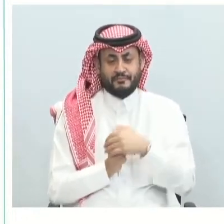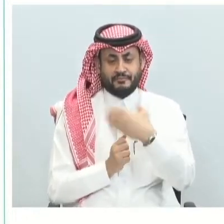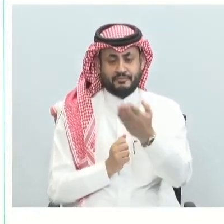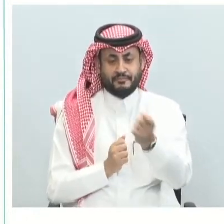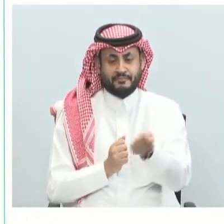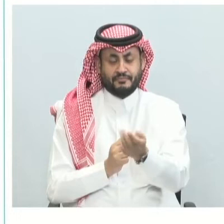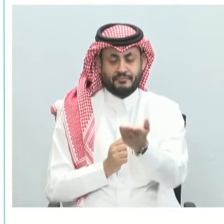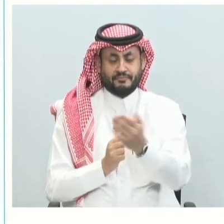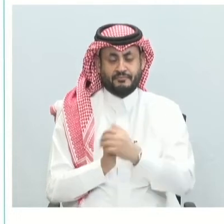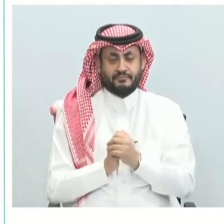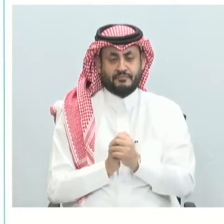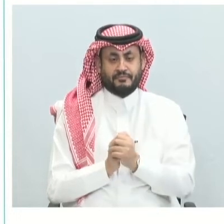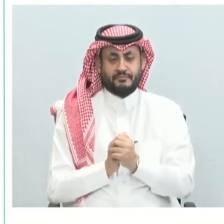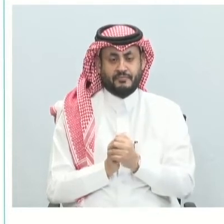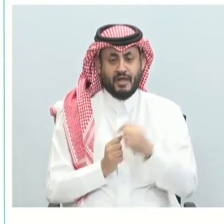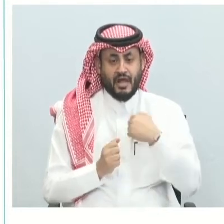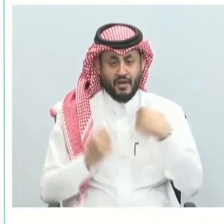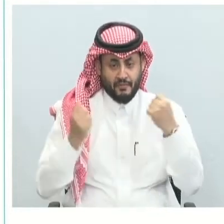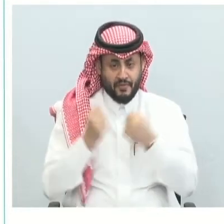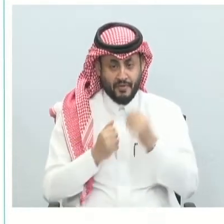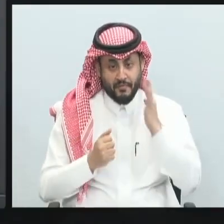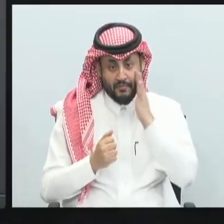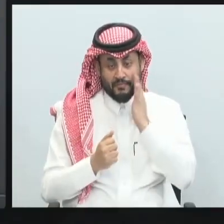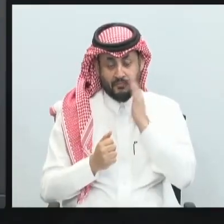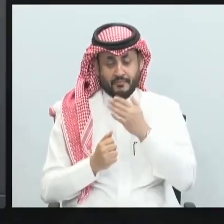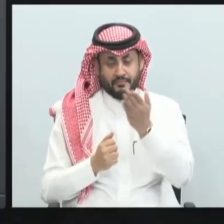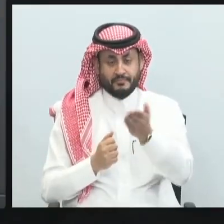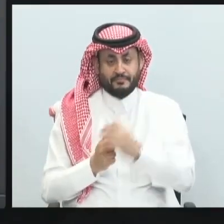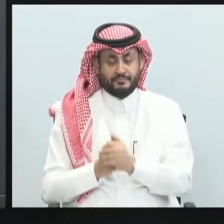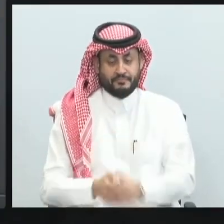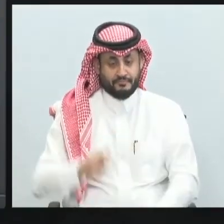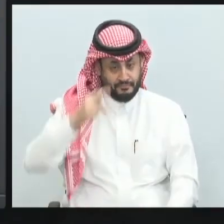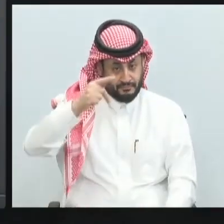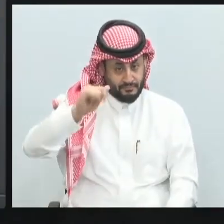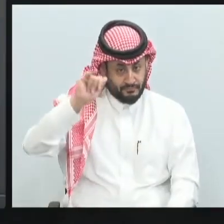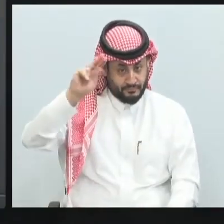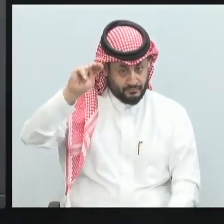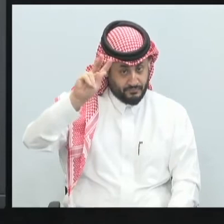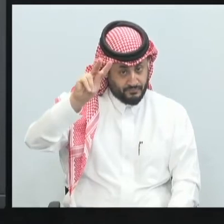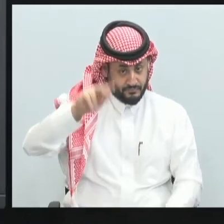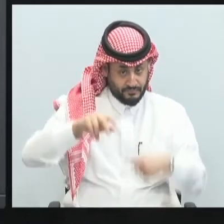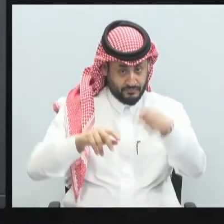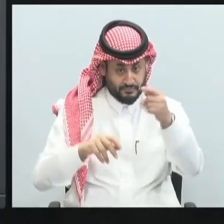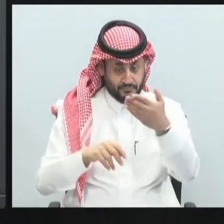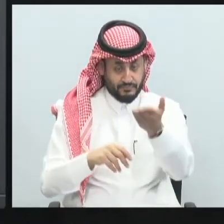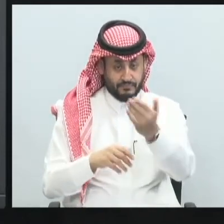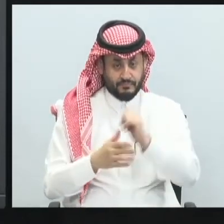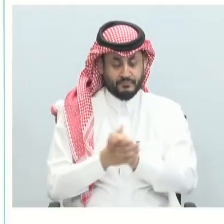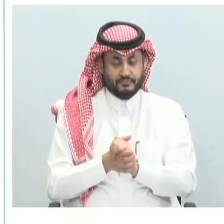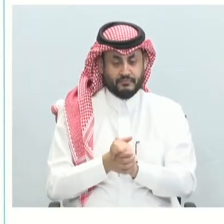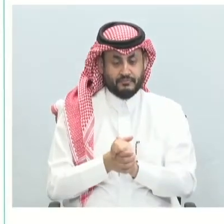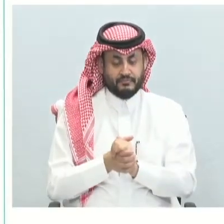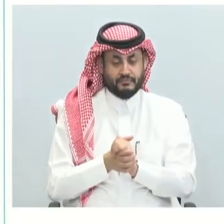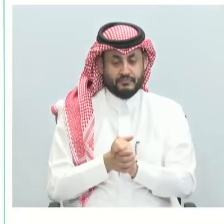Pink. I'm wearing pink today. Yes, what is the color here? Pink. Excellent. Yes, we have pink. So